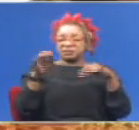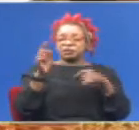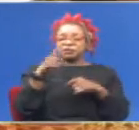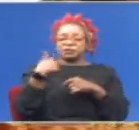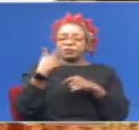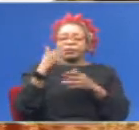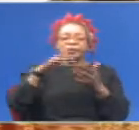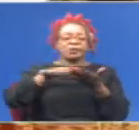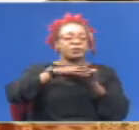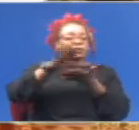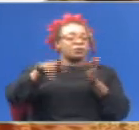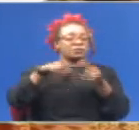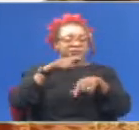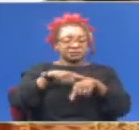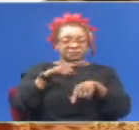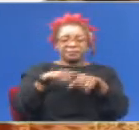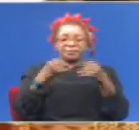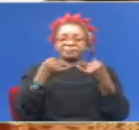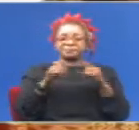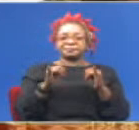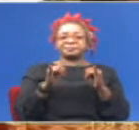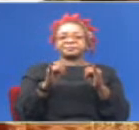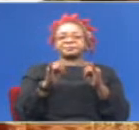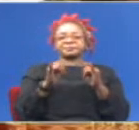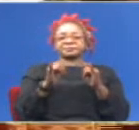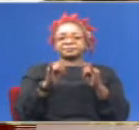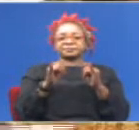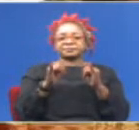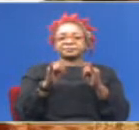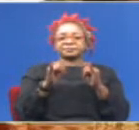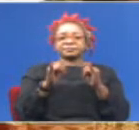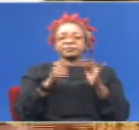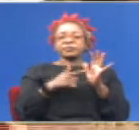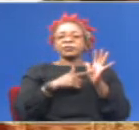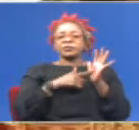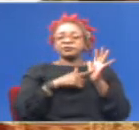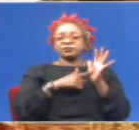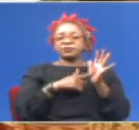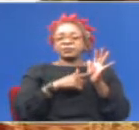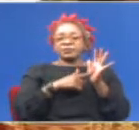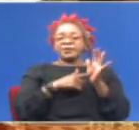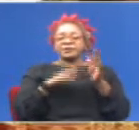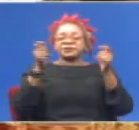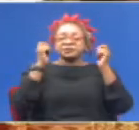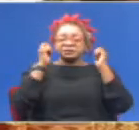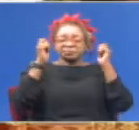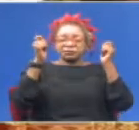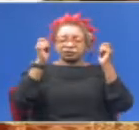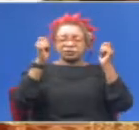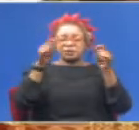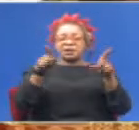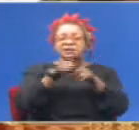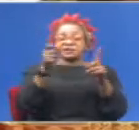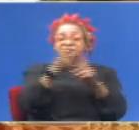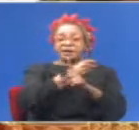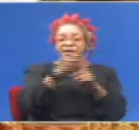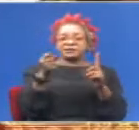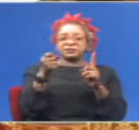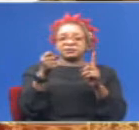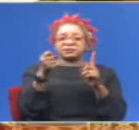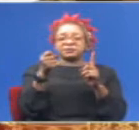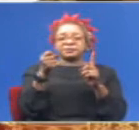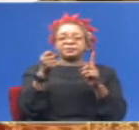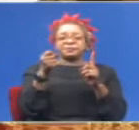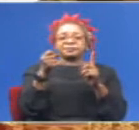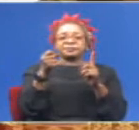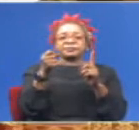all the times tried to show these demonstrations as being violent